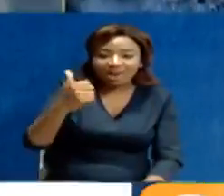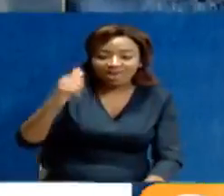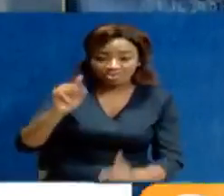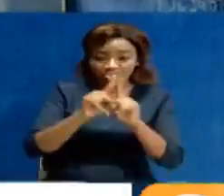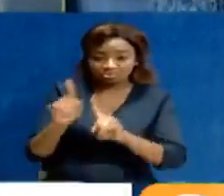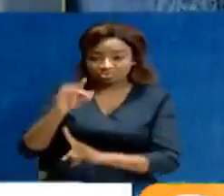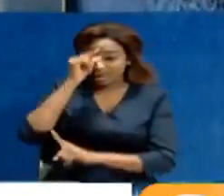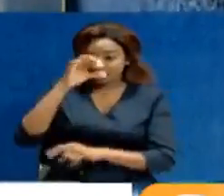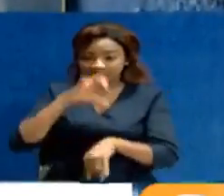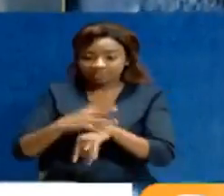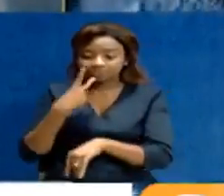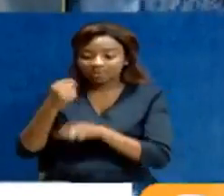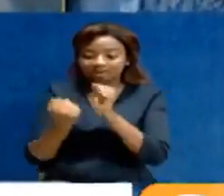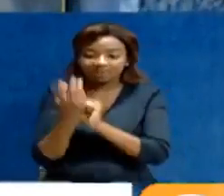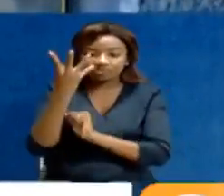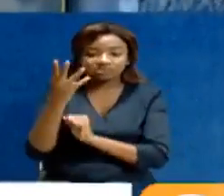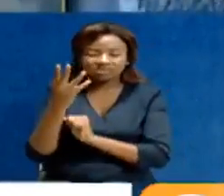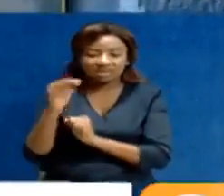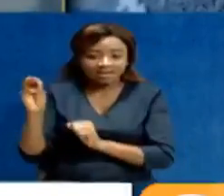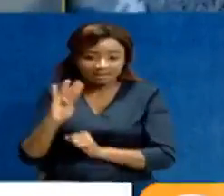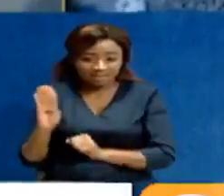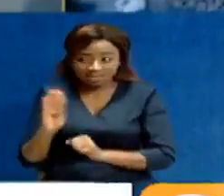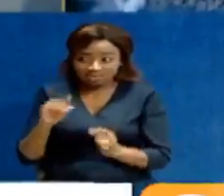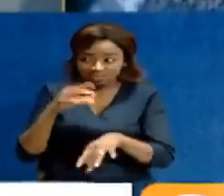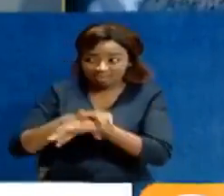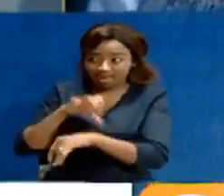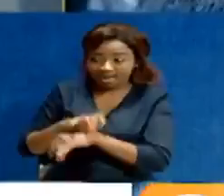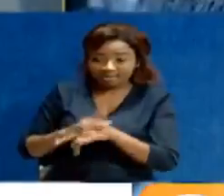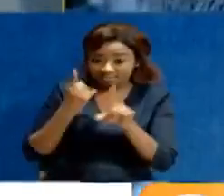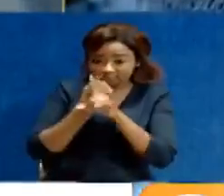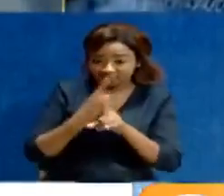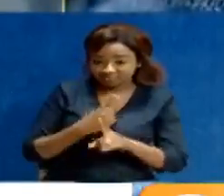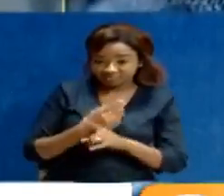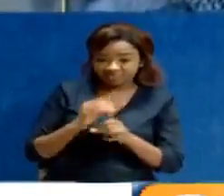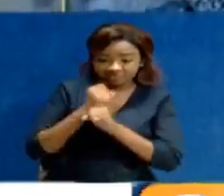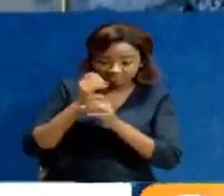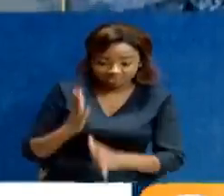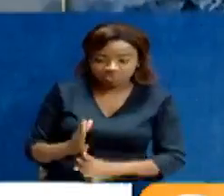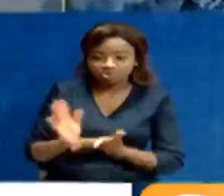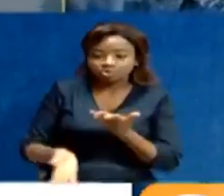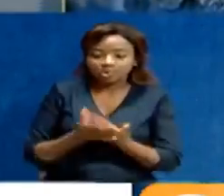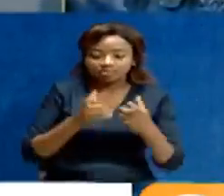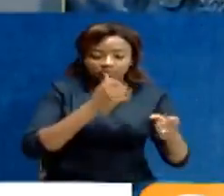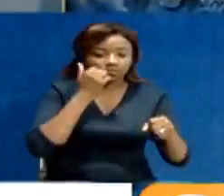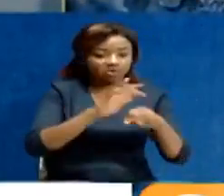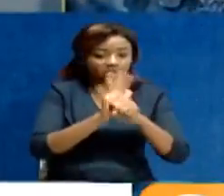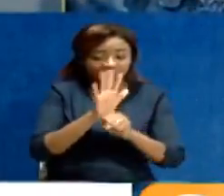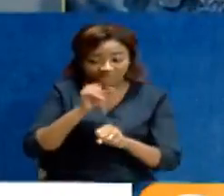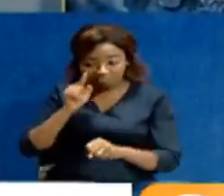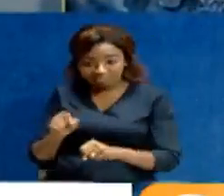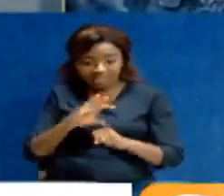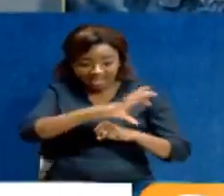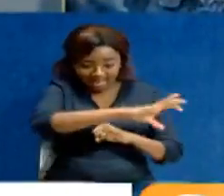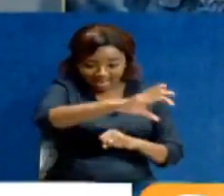secured 214 billion shillings from various development partners to assist in combating COVID-19. Of this,